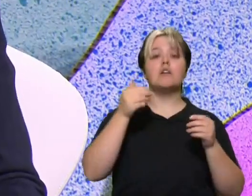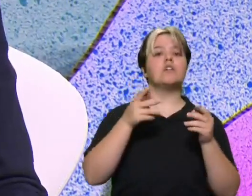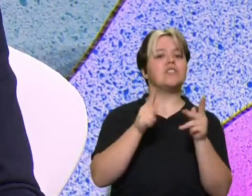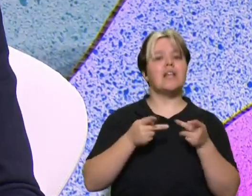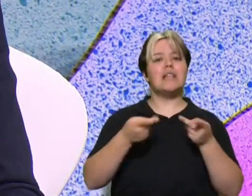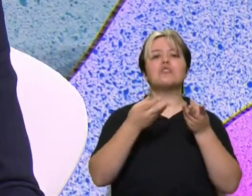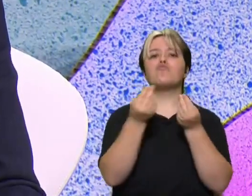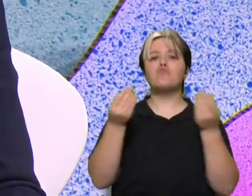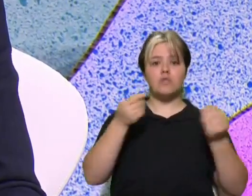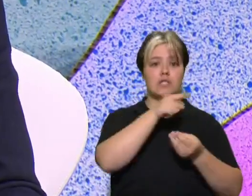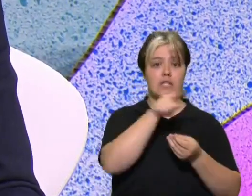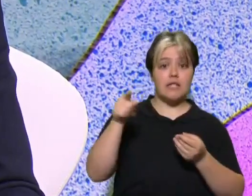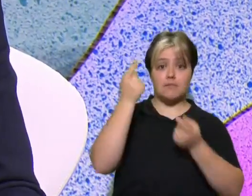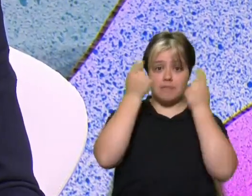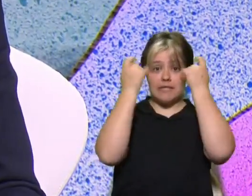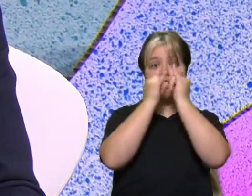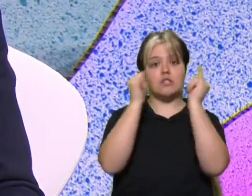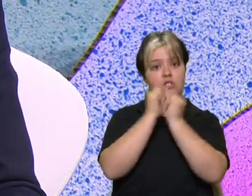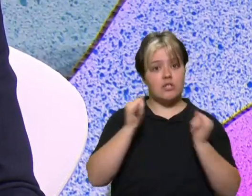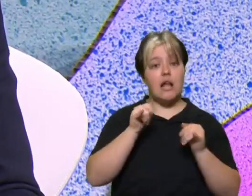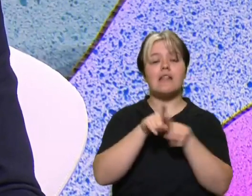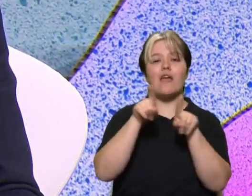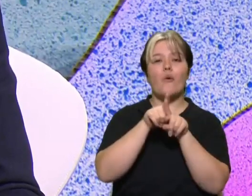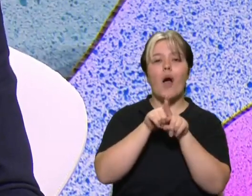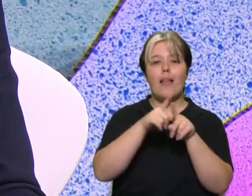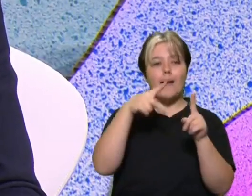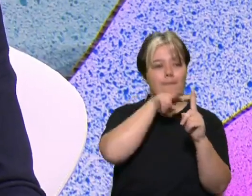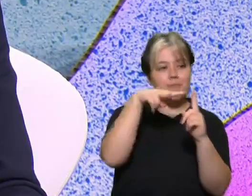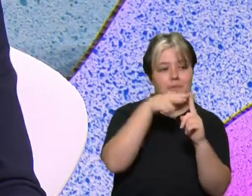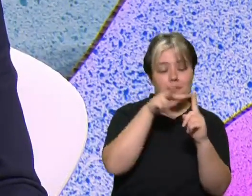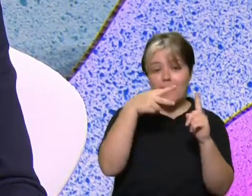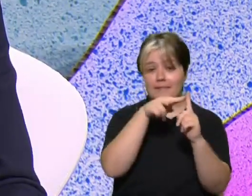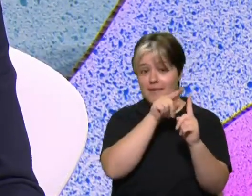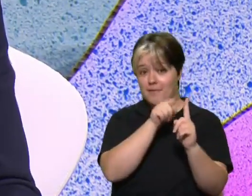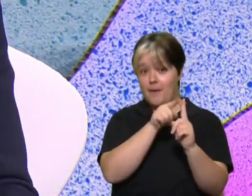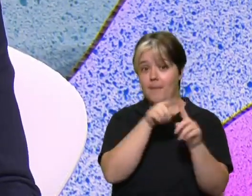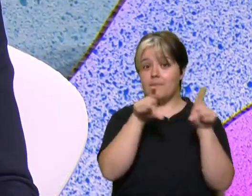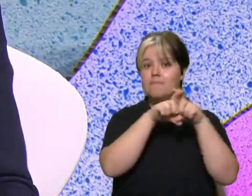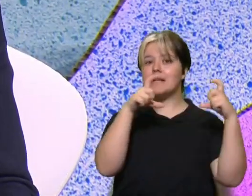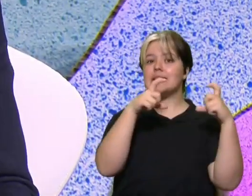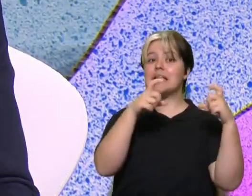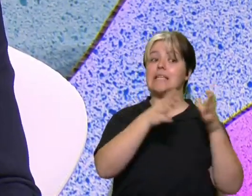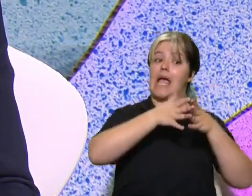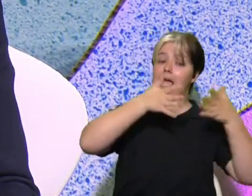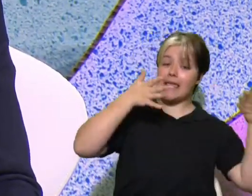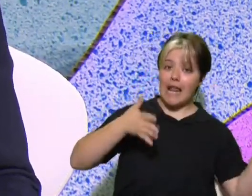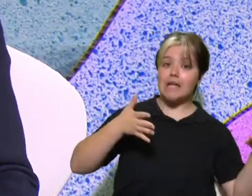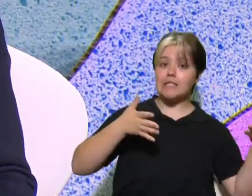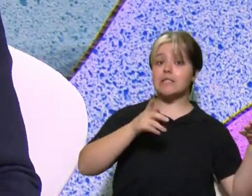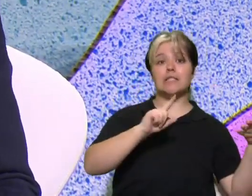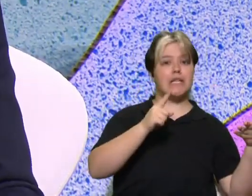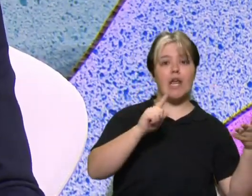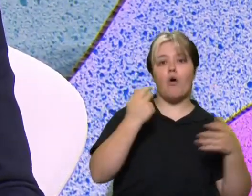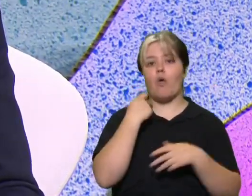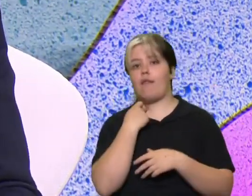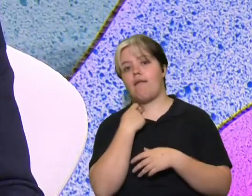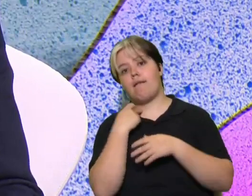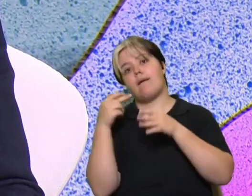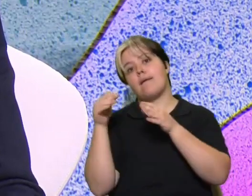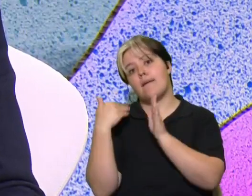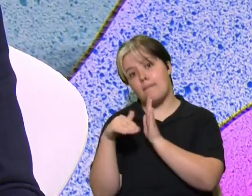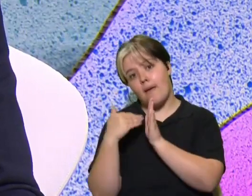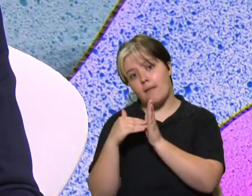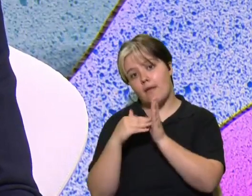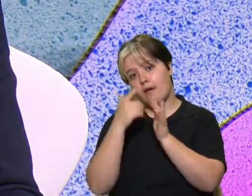rule strategies at international level have been thought of taking into account